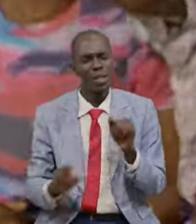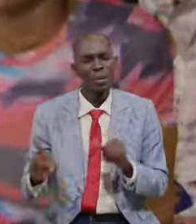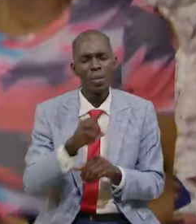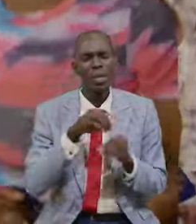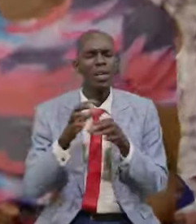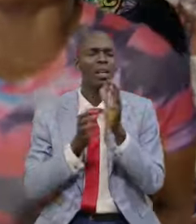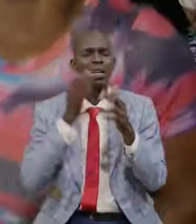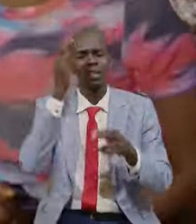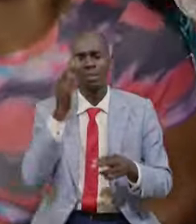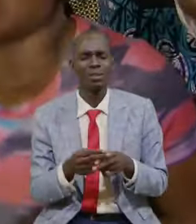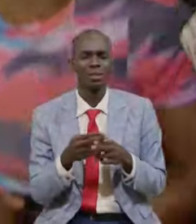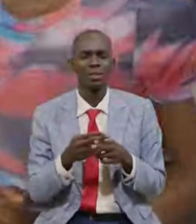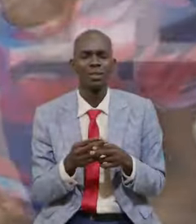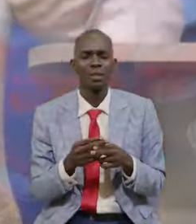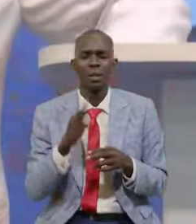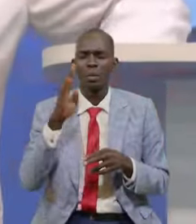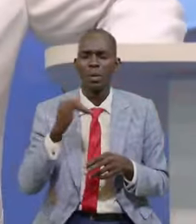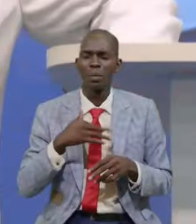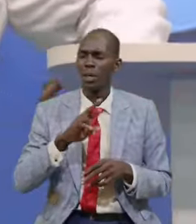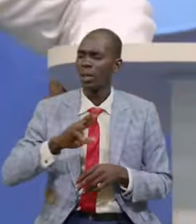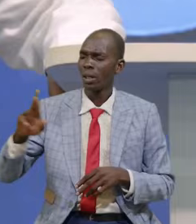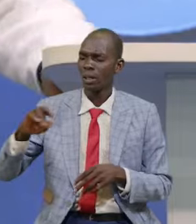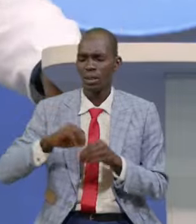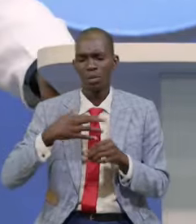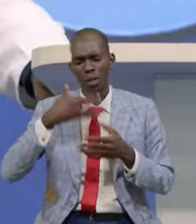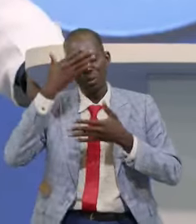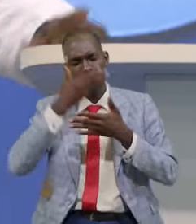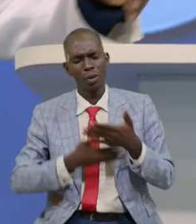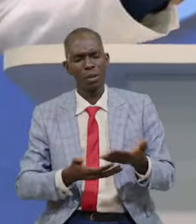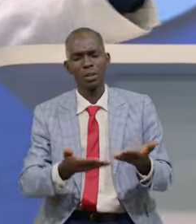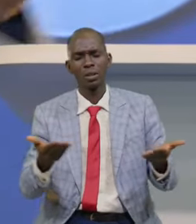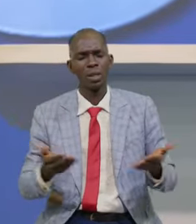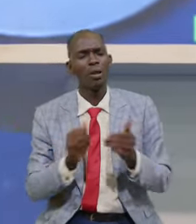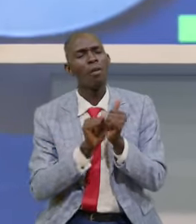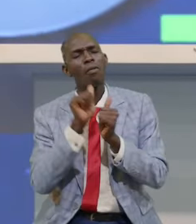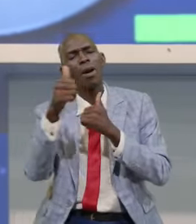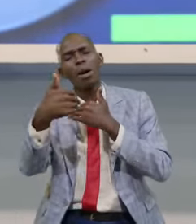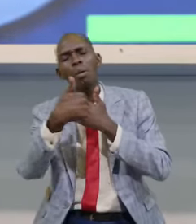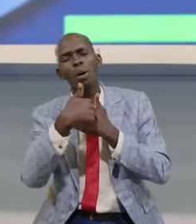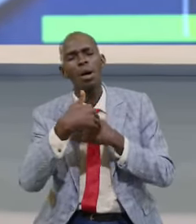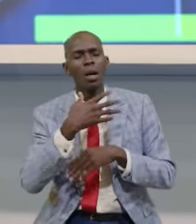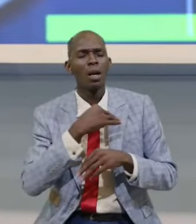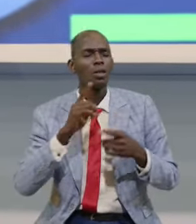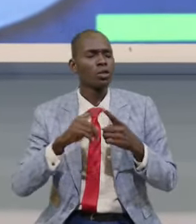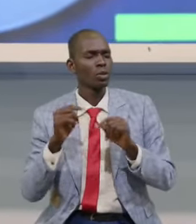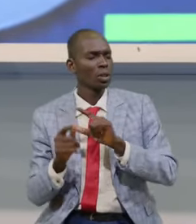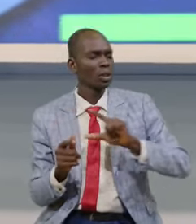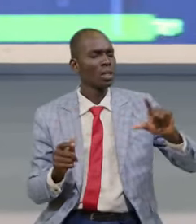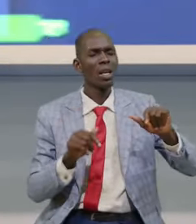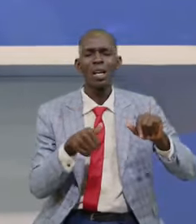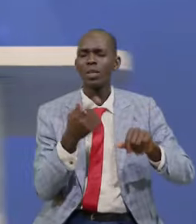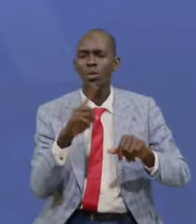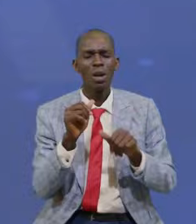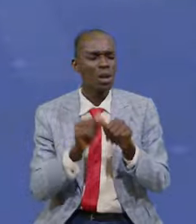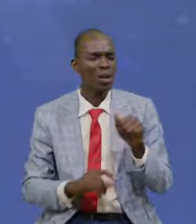everyone. On my right, in my front here, far at the back, and then to the left, anywhere,